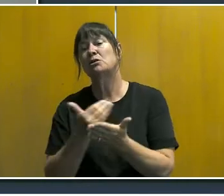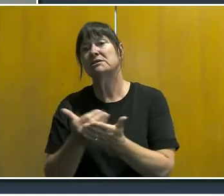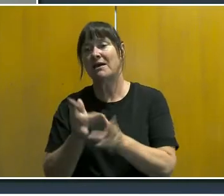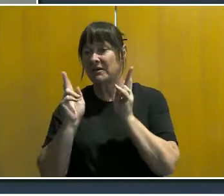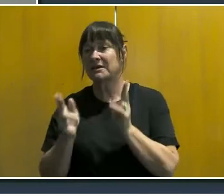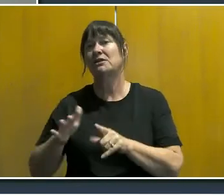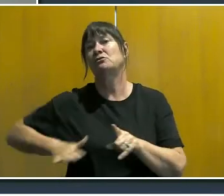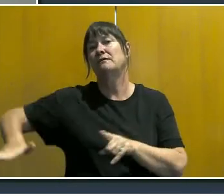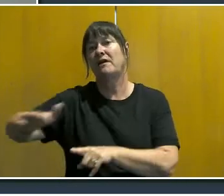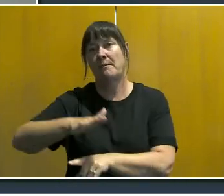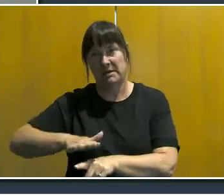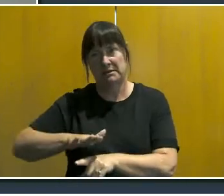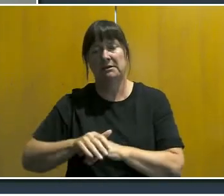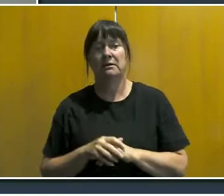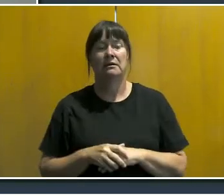land.